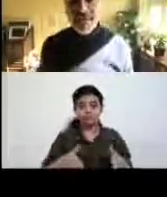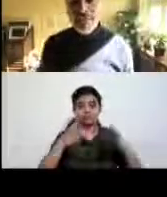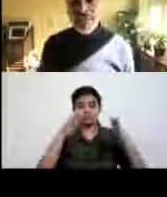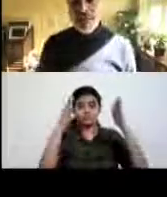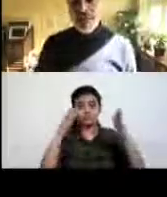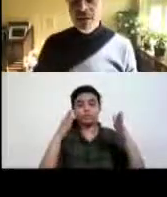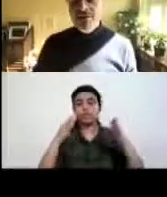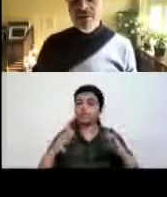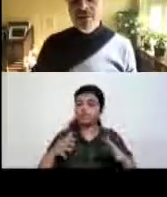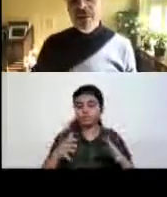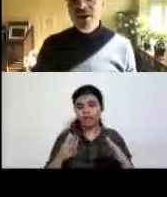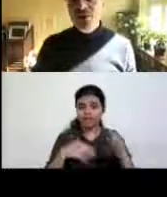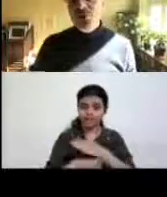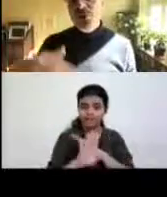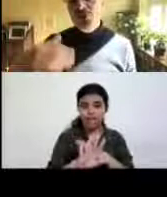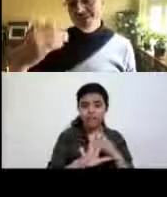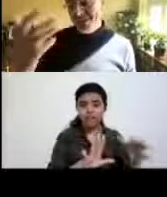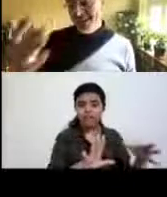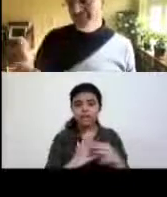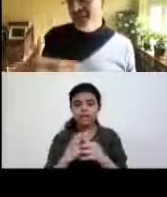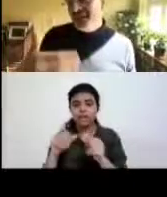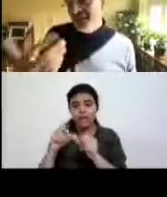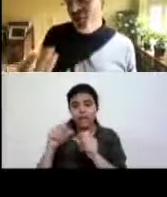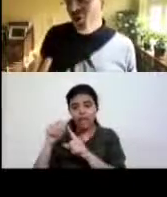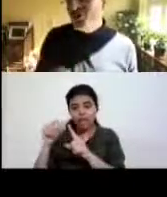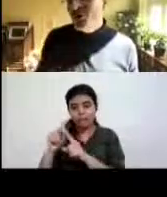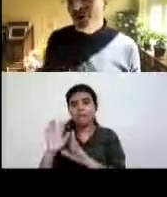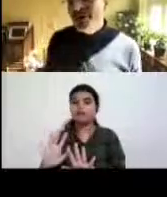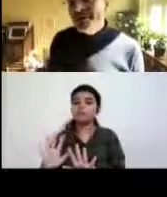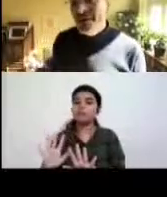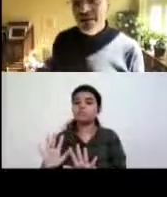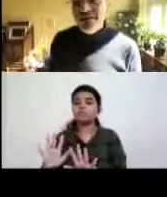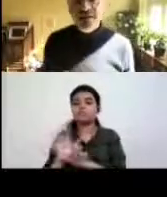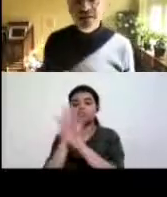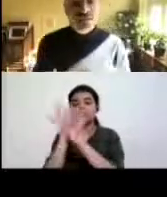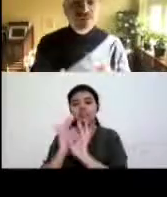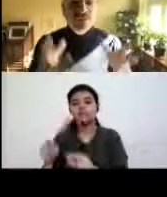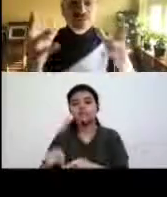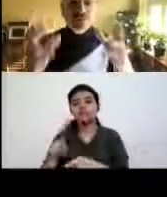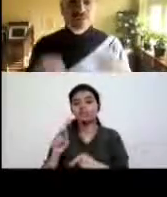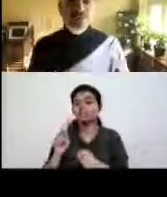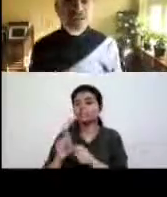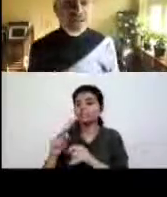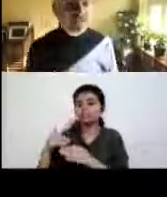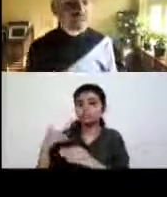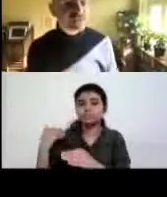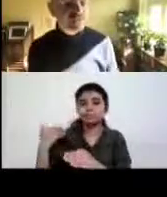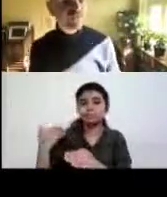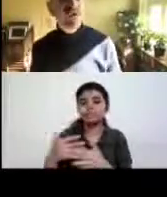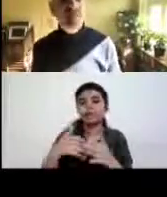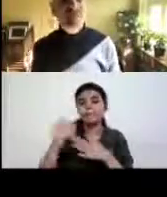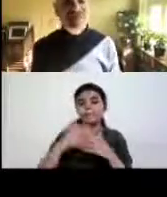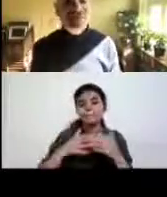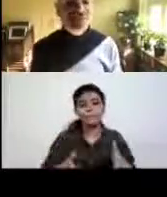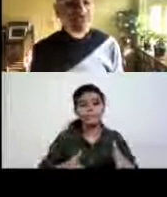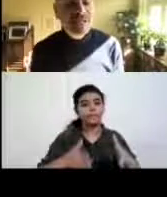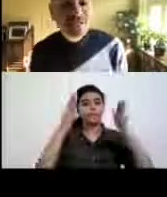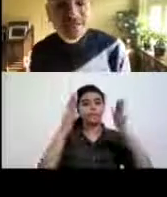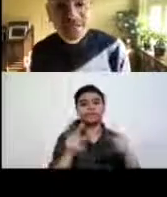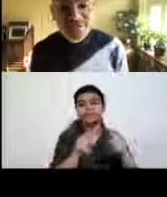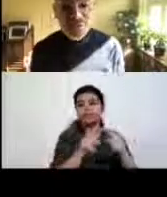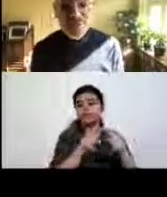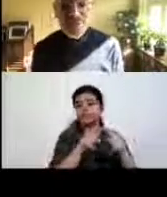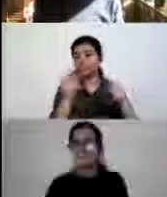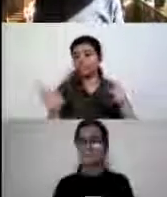app game. And from there onwards, the whole journey starts through this building and those 4